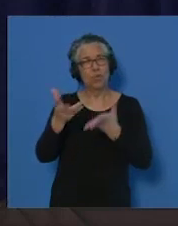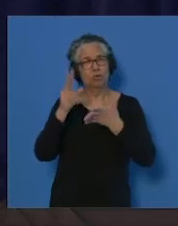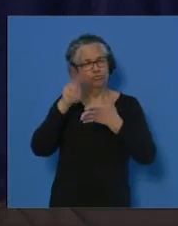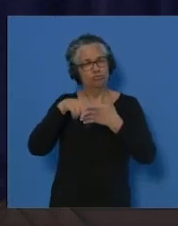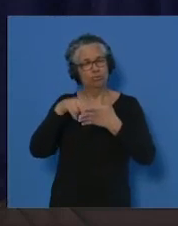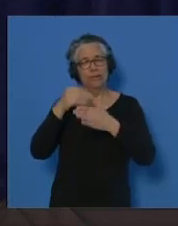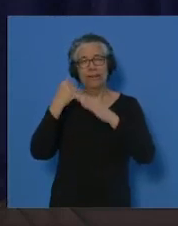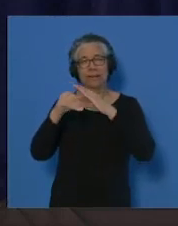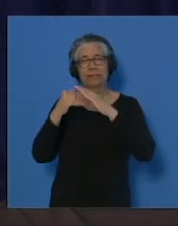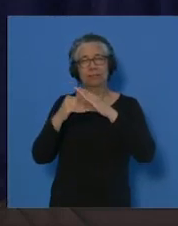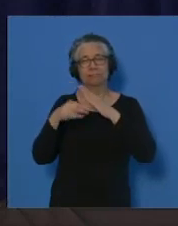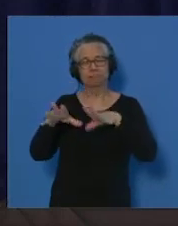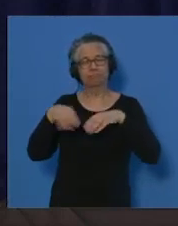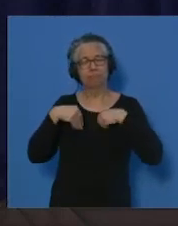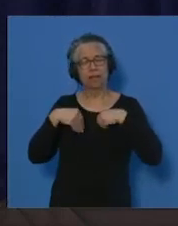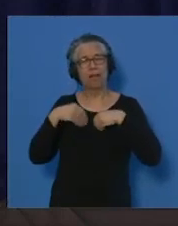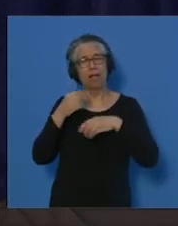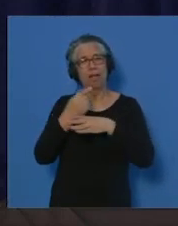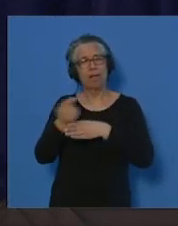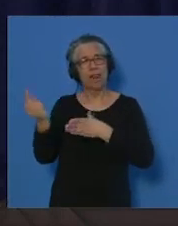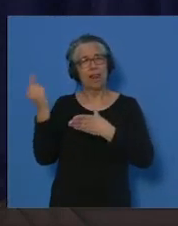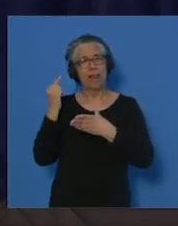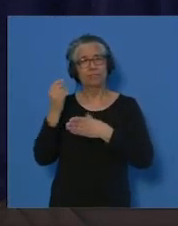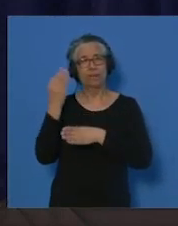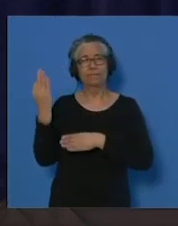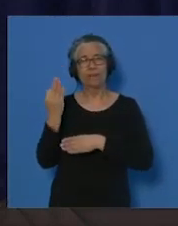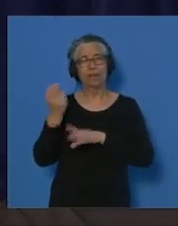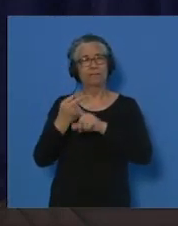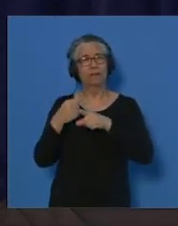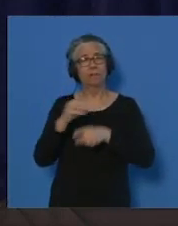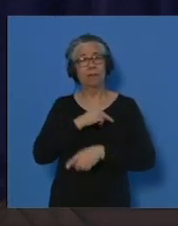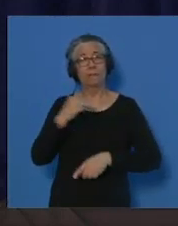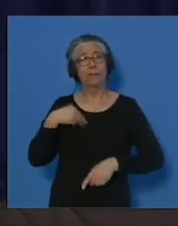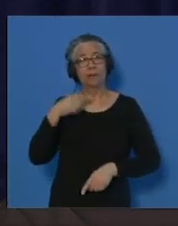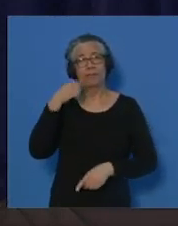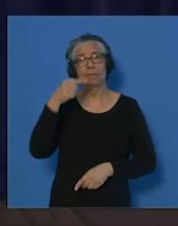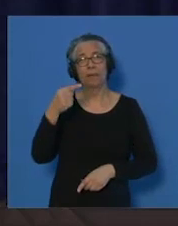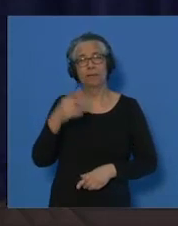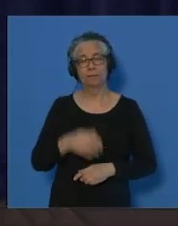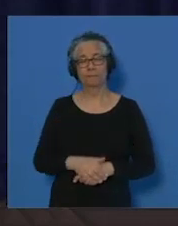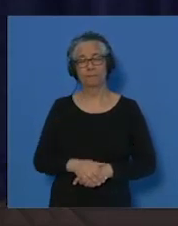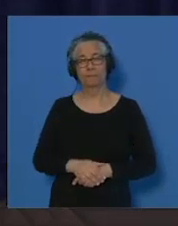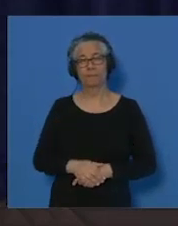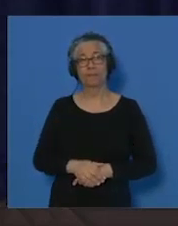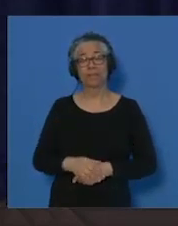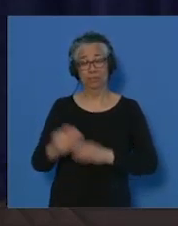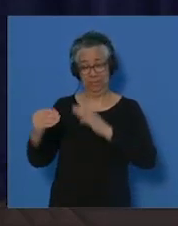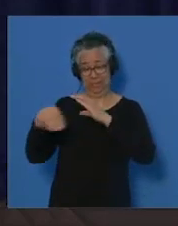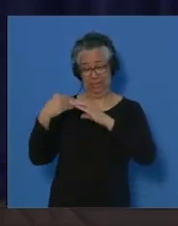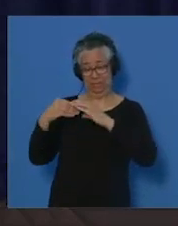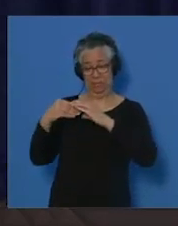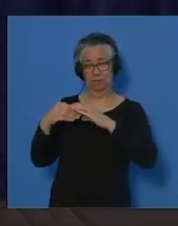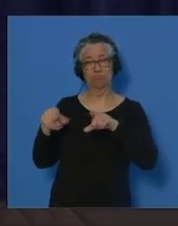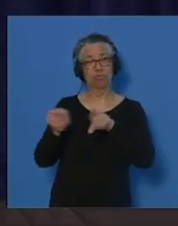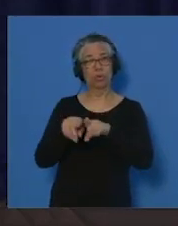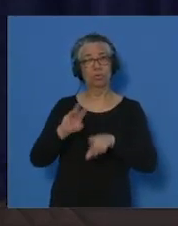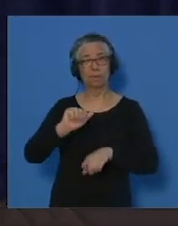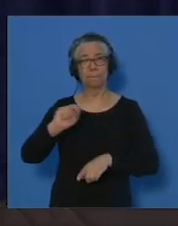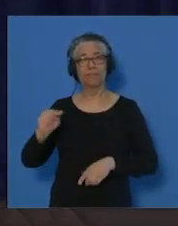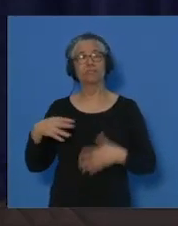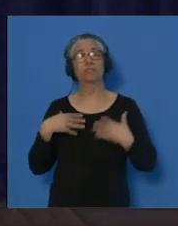I received last Friday from a member of the public. The email was addressed to me and to the Minister of